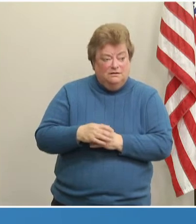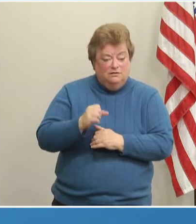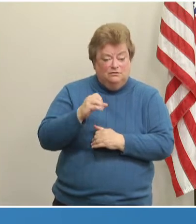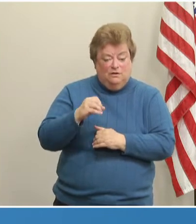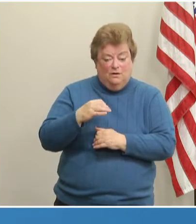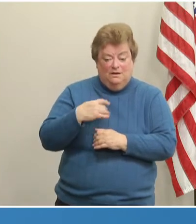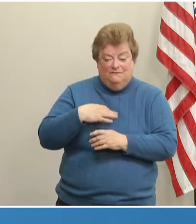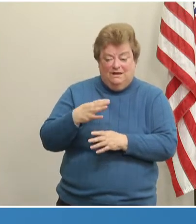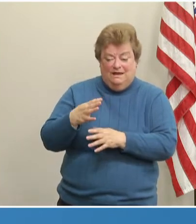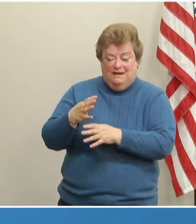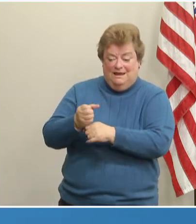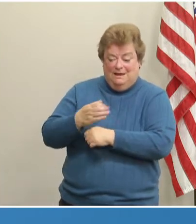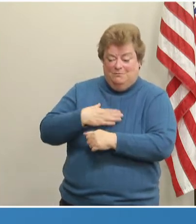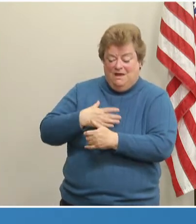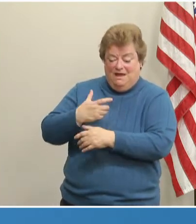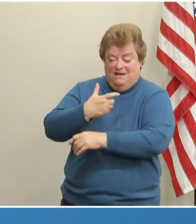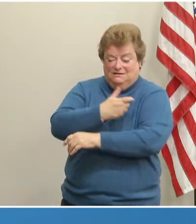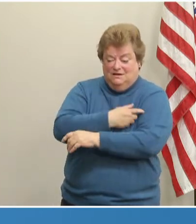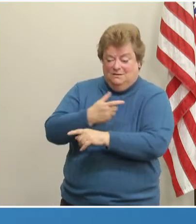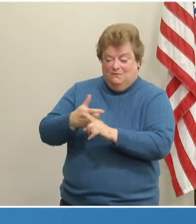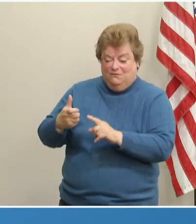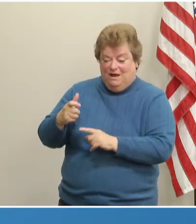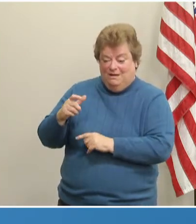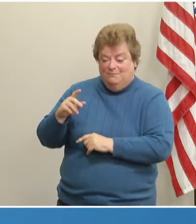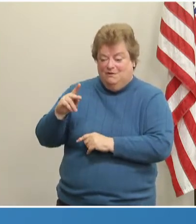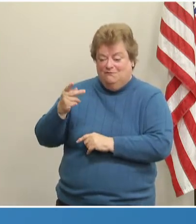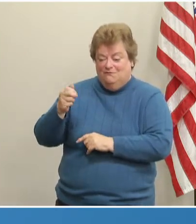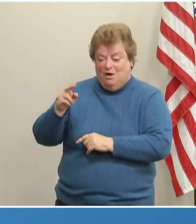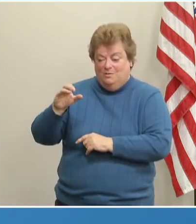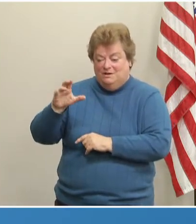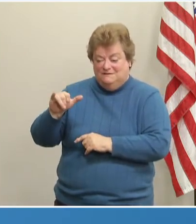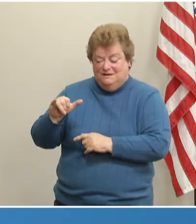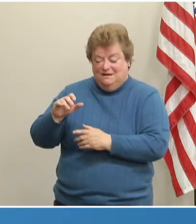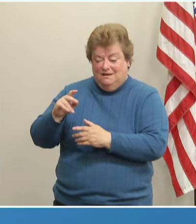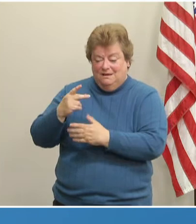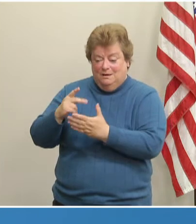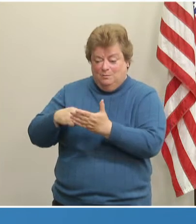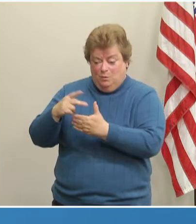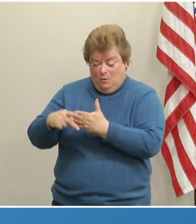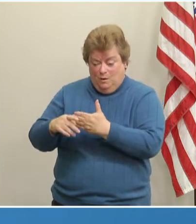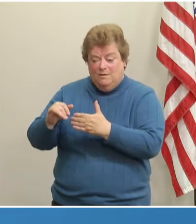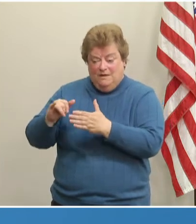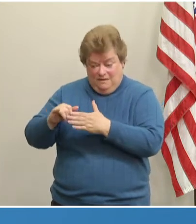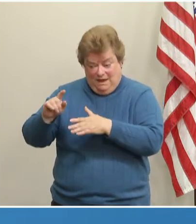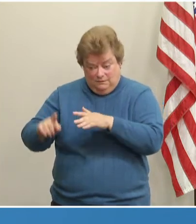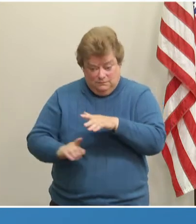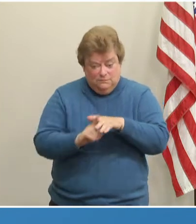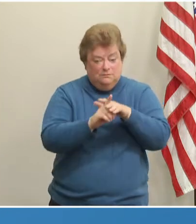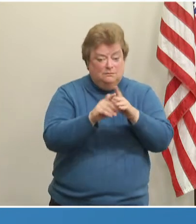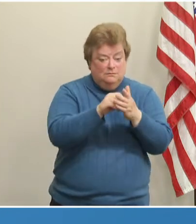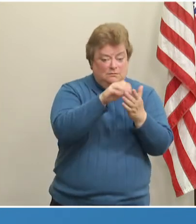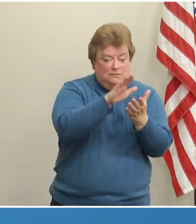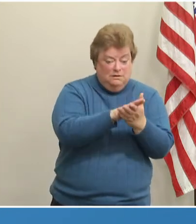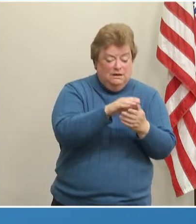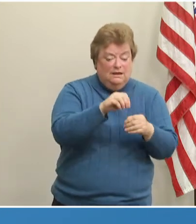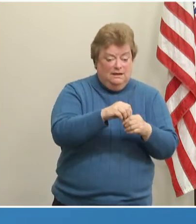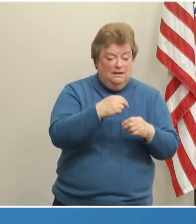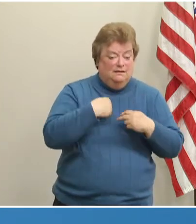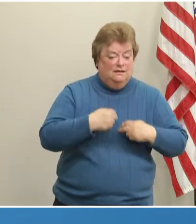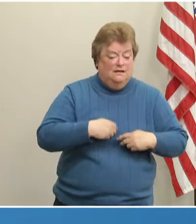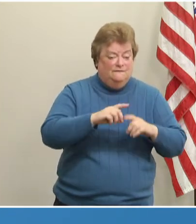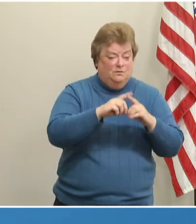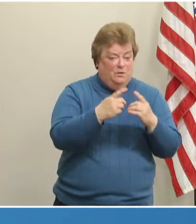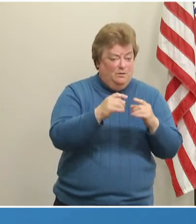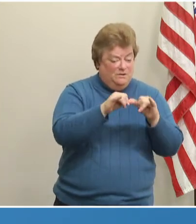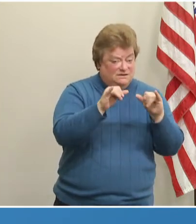federal retail pharmacy program, are they showing up eventually in the state system or in the health department system as having